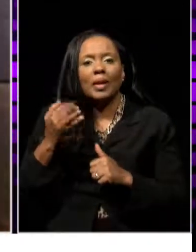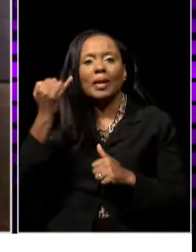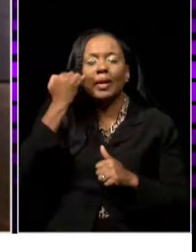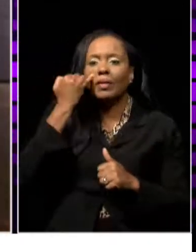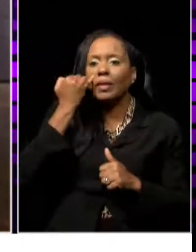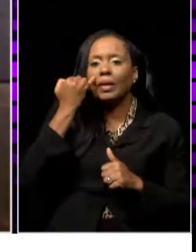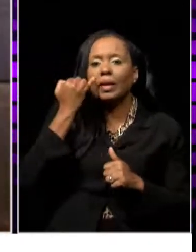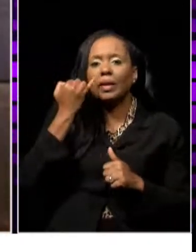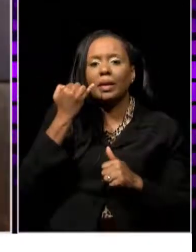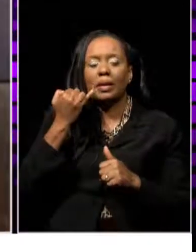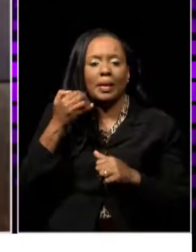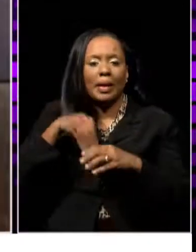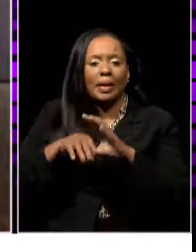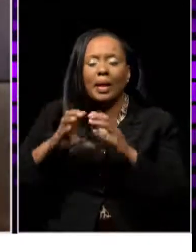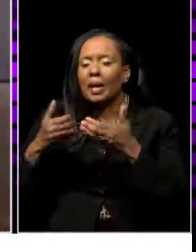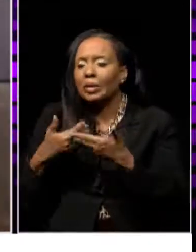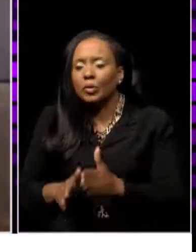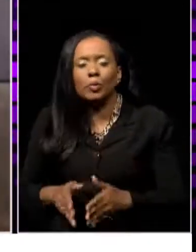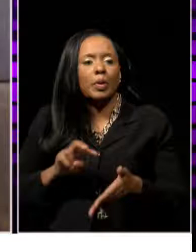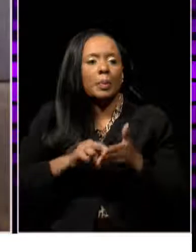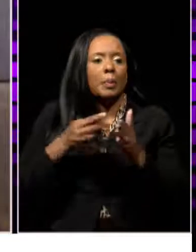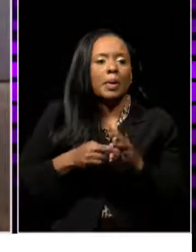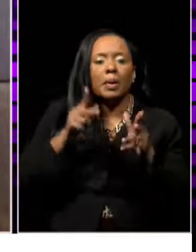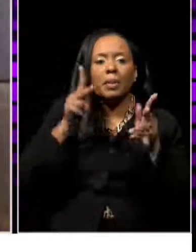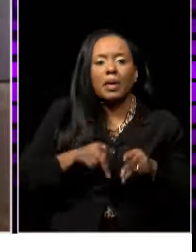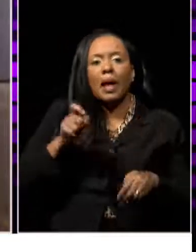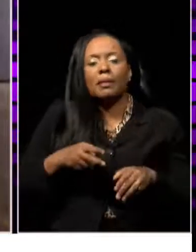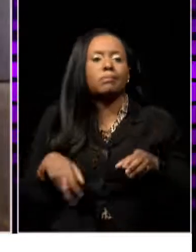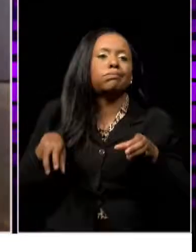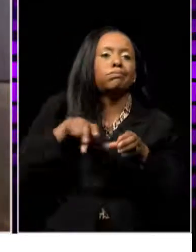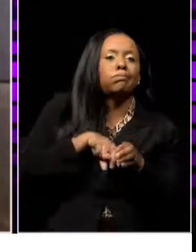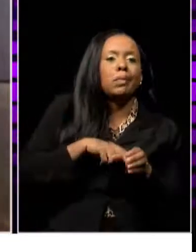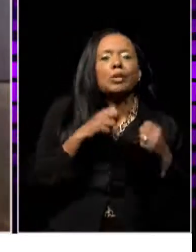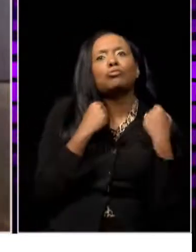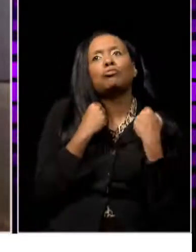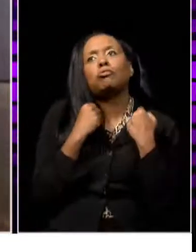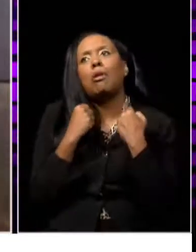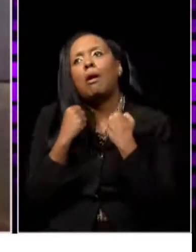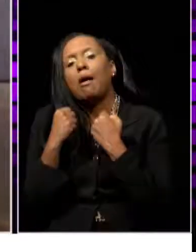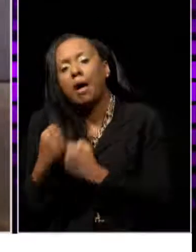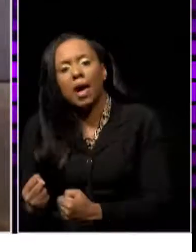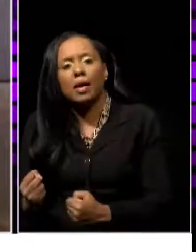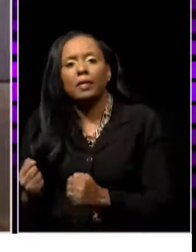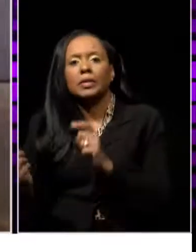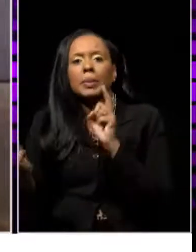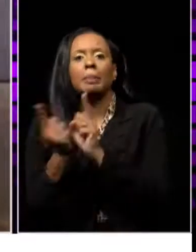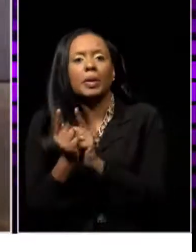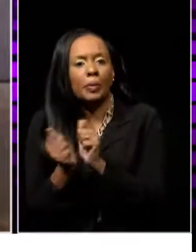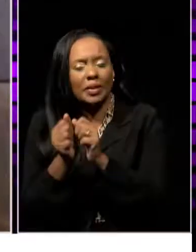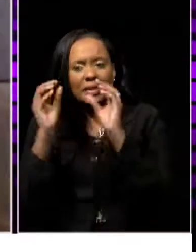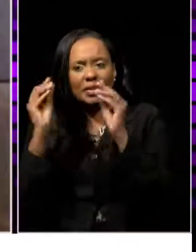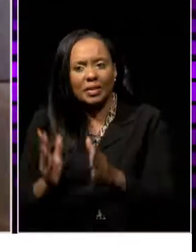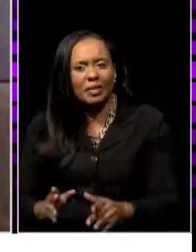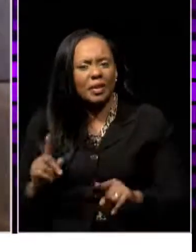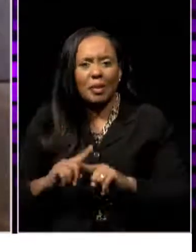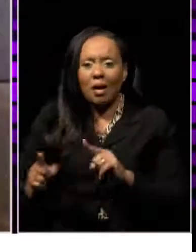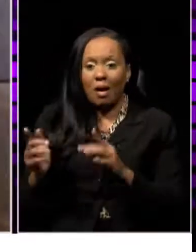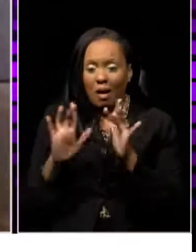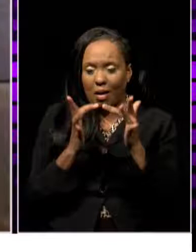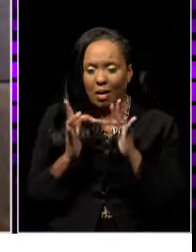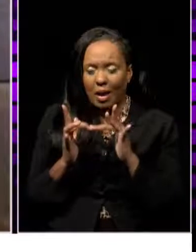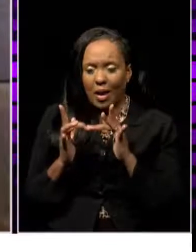one place to other. Whereas with this online environment, you can have that one to one conversation almost immediately